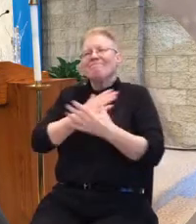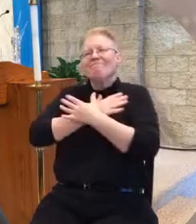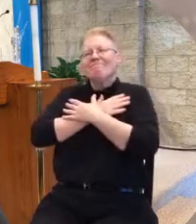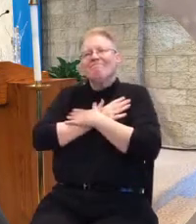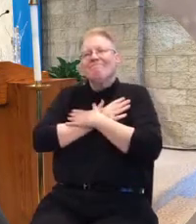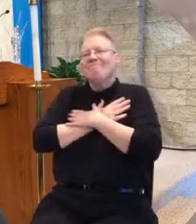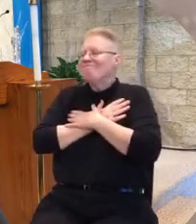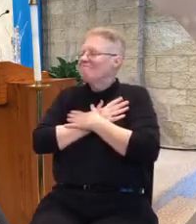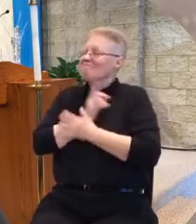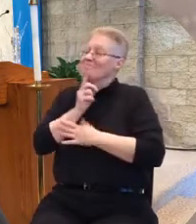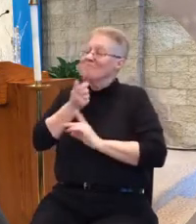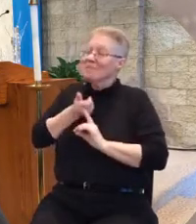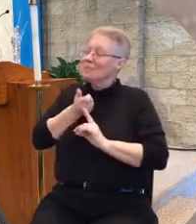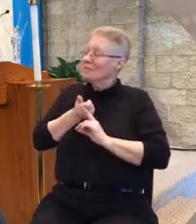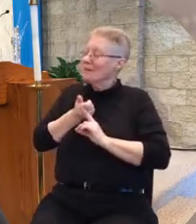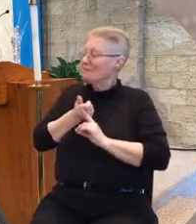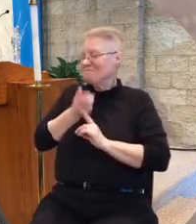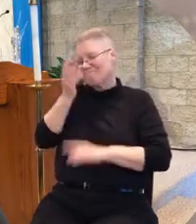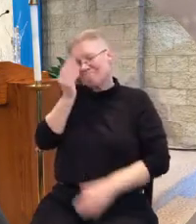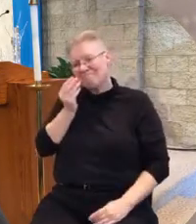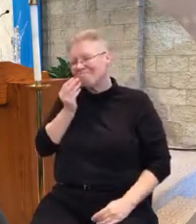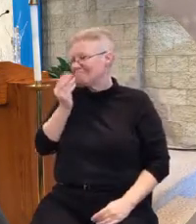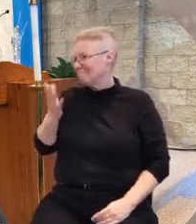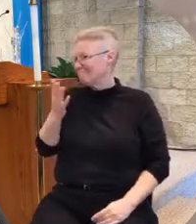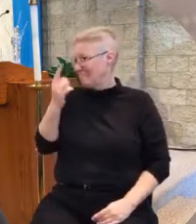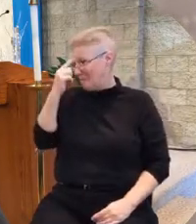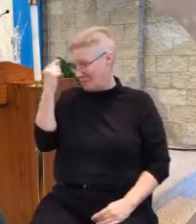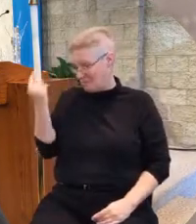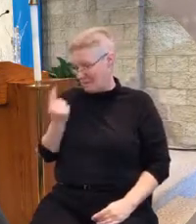y'all, for someone like me,